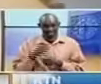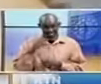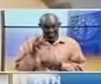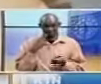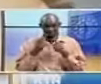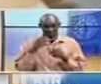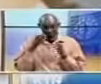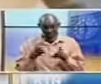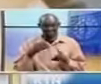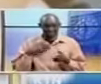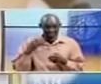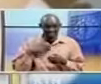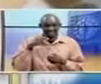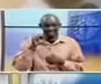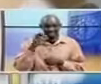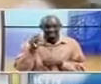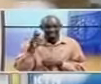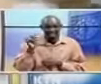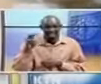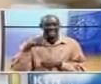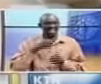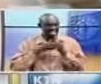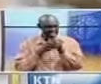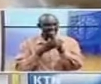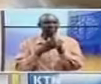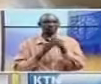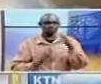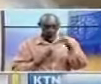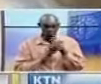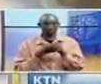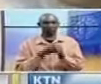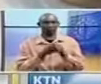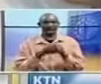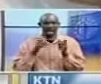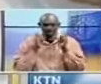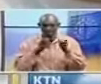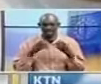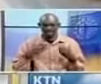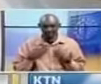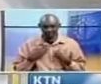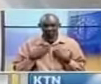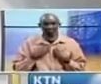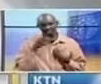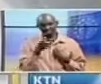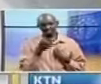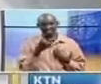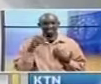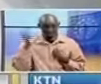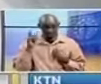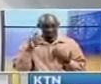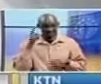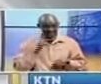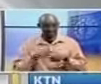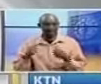Right, talking of tables, Serena Hotel has been named Africa's leading hotel chain by the World Travel Awards. The event, which was held here in Nairobi for the